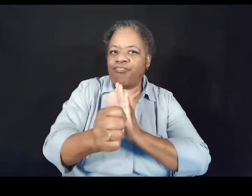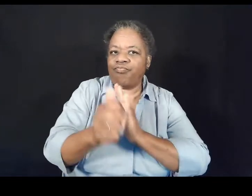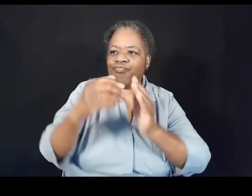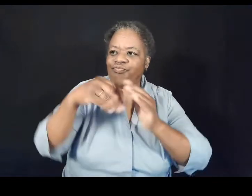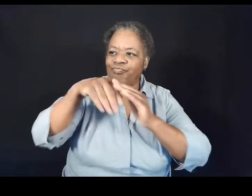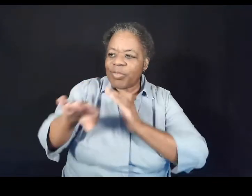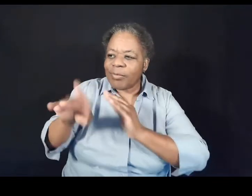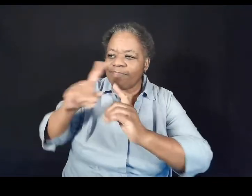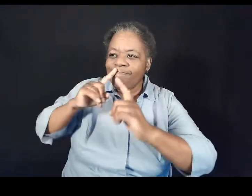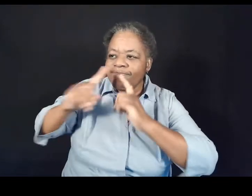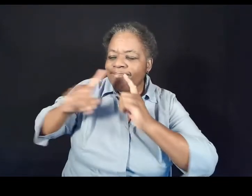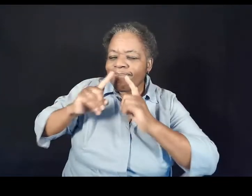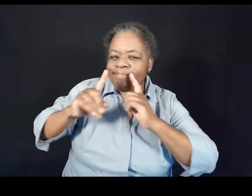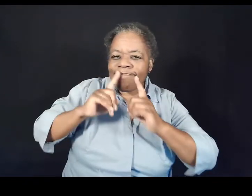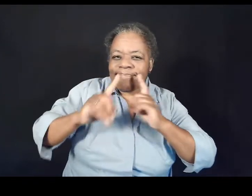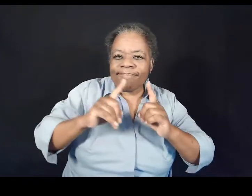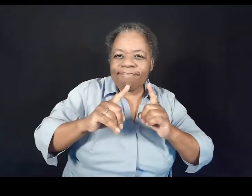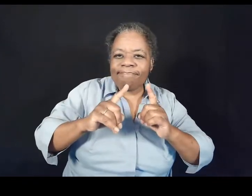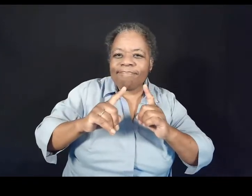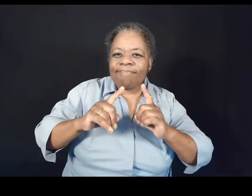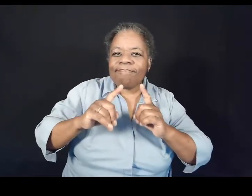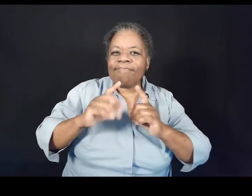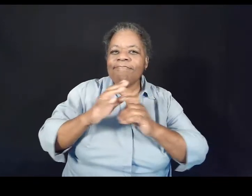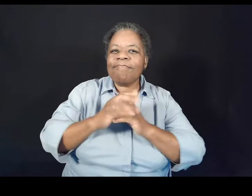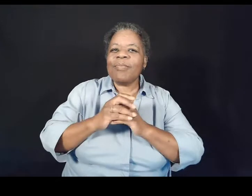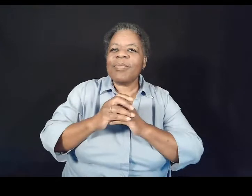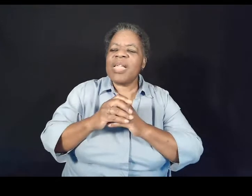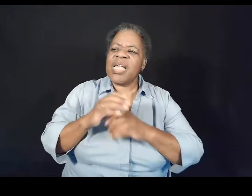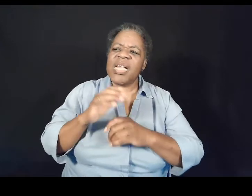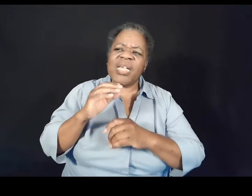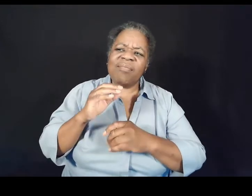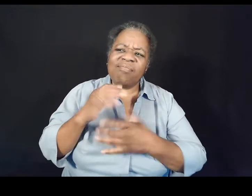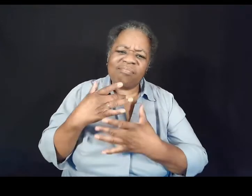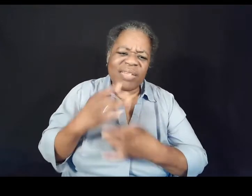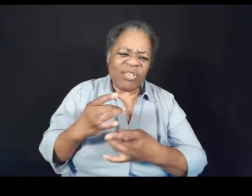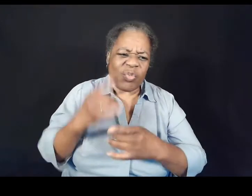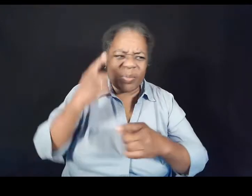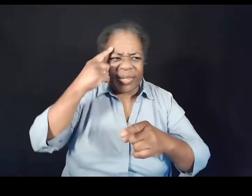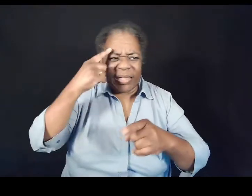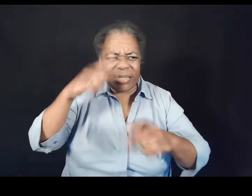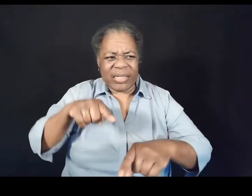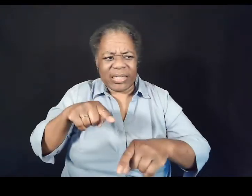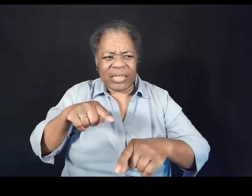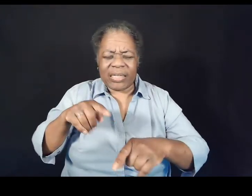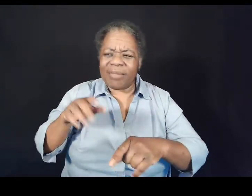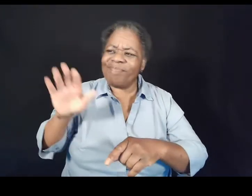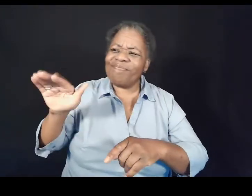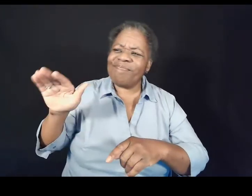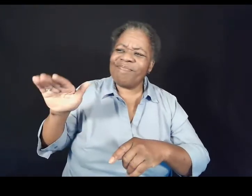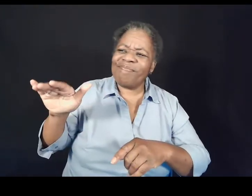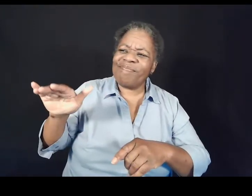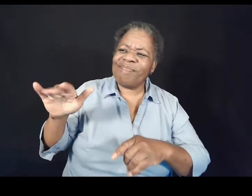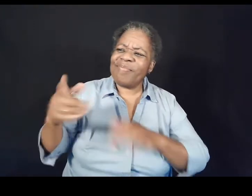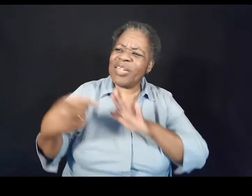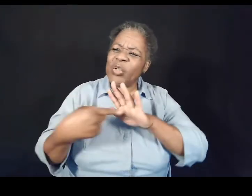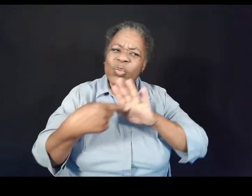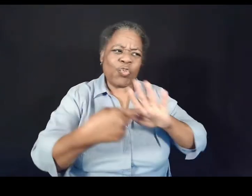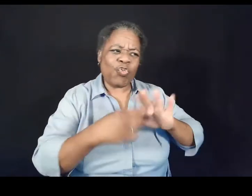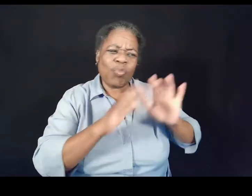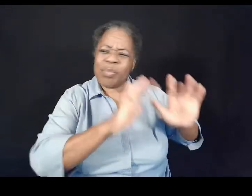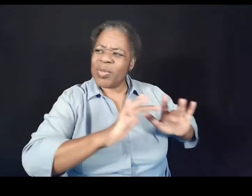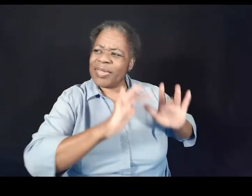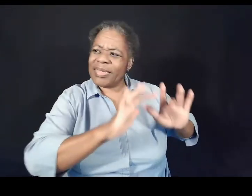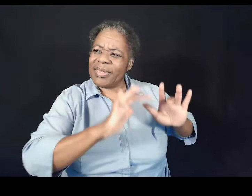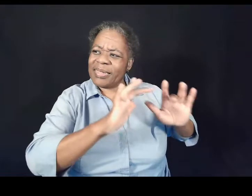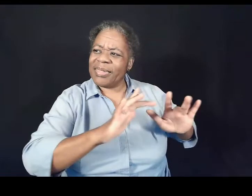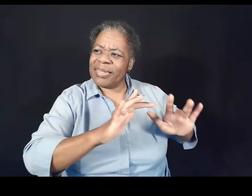deliberation. And citing the unusual terms of the agreement, she urges Shylock to show mercy. And